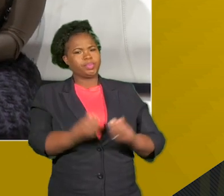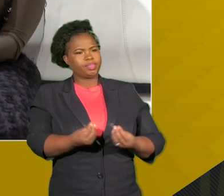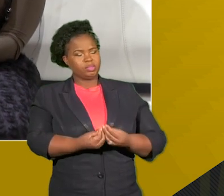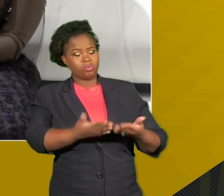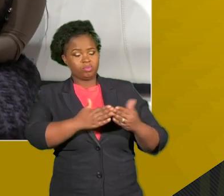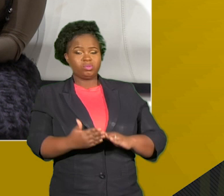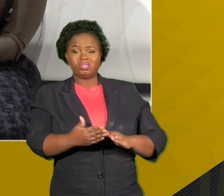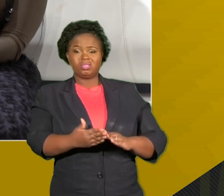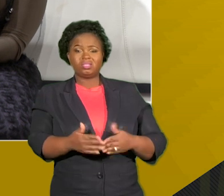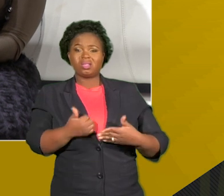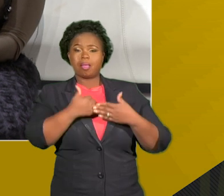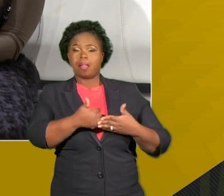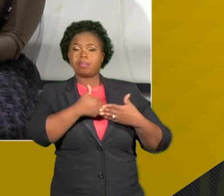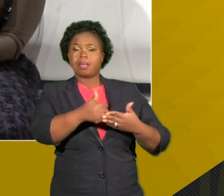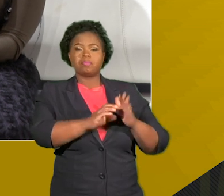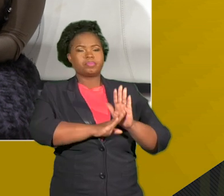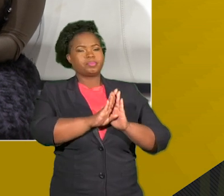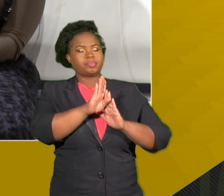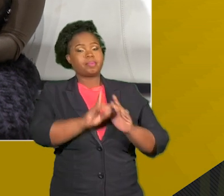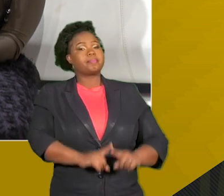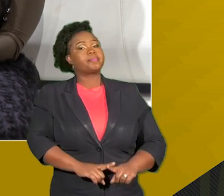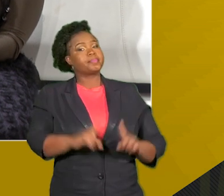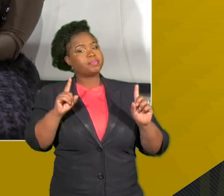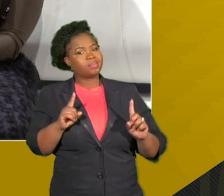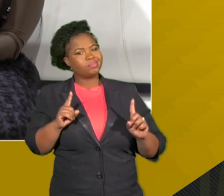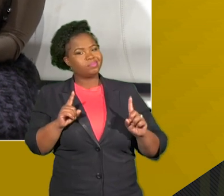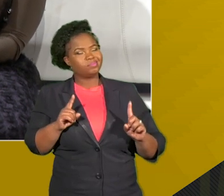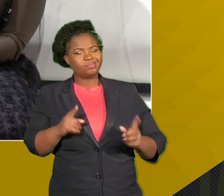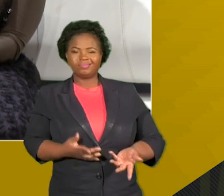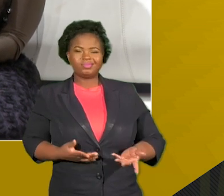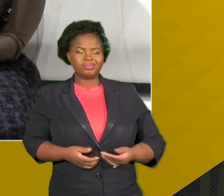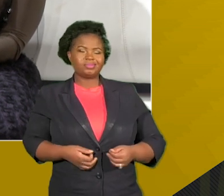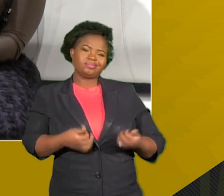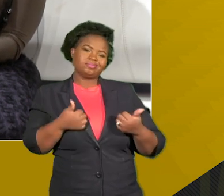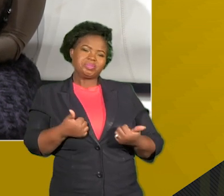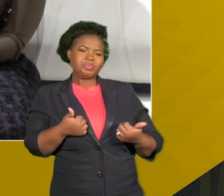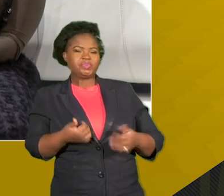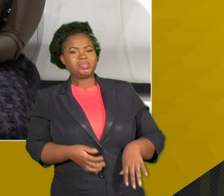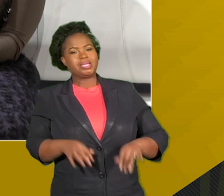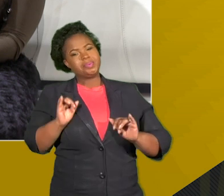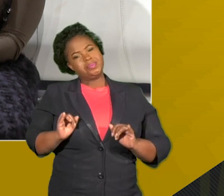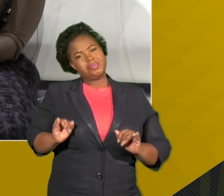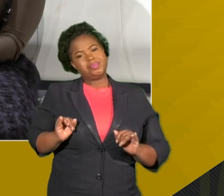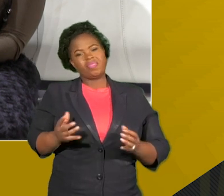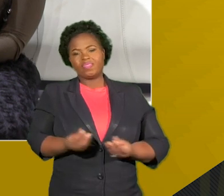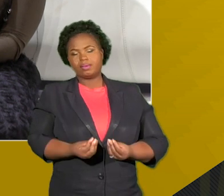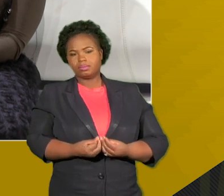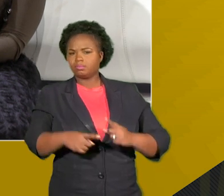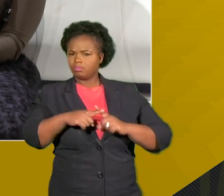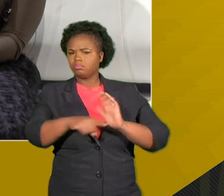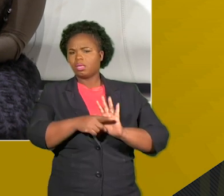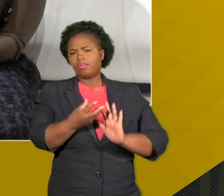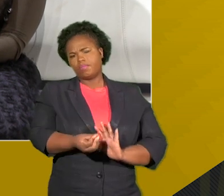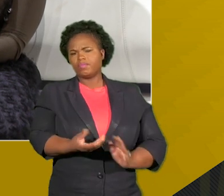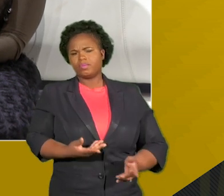they're bringing change, but however, like Nicolette was saying, sometimes there's always a good and a bad and an ugly. Sure. Why sometimes